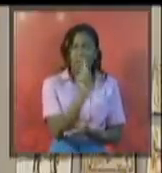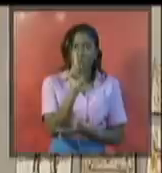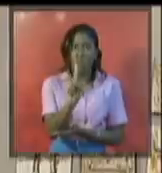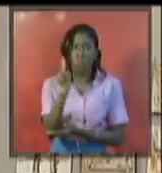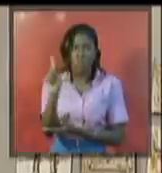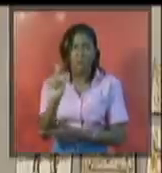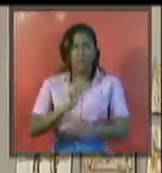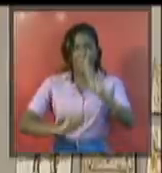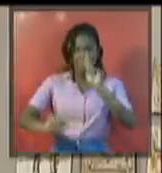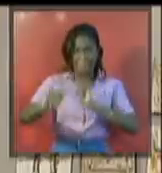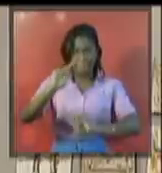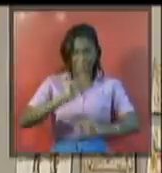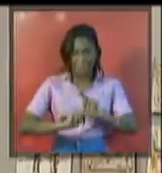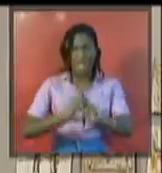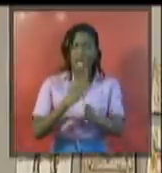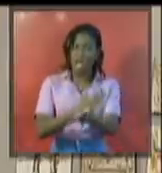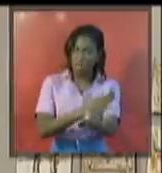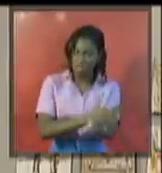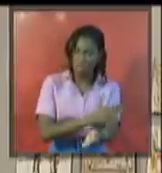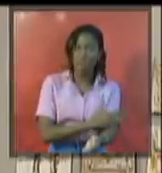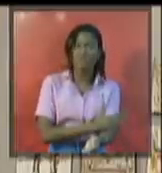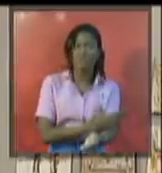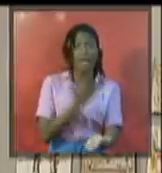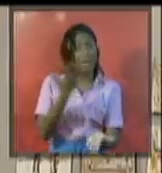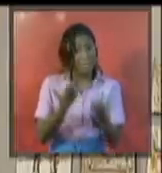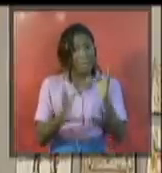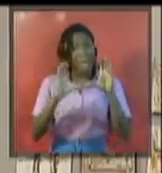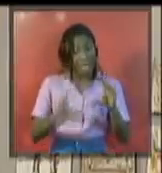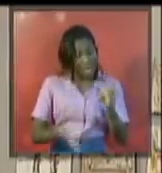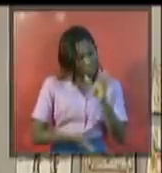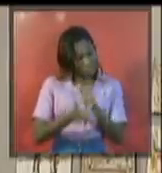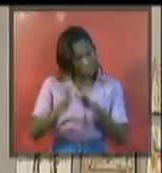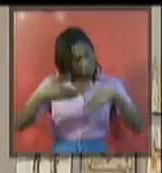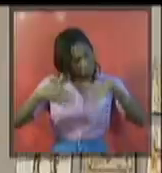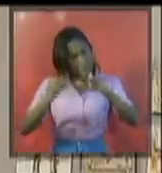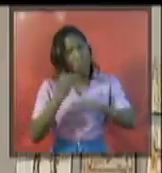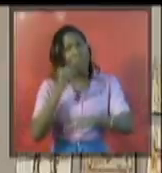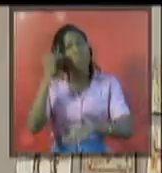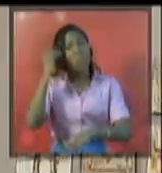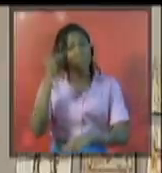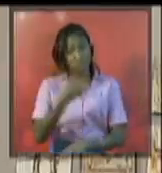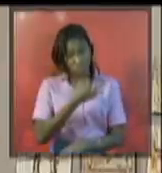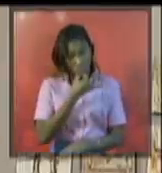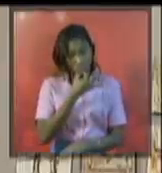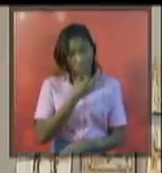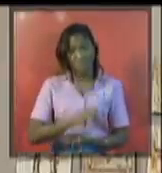are well enough to be discharged to home, so we can allow them to go back to their families.